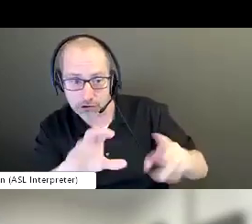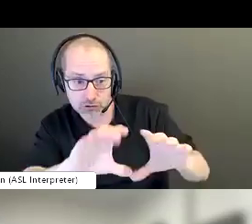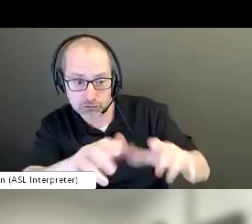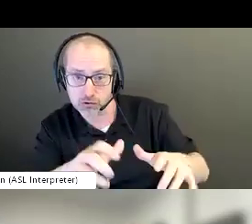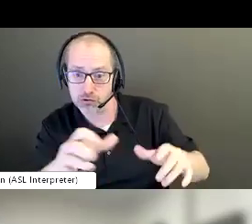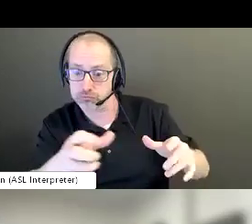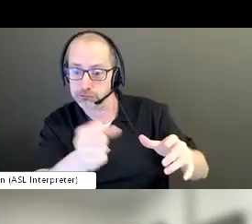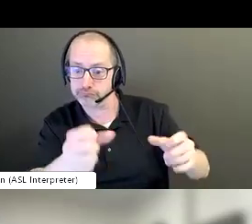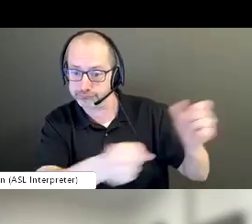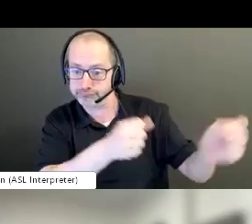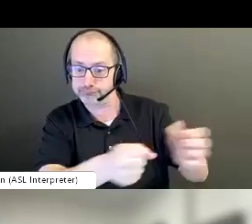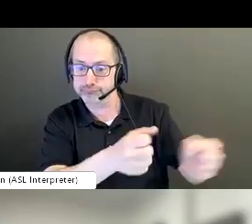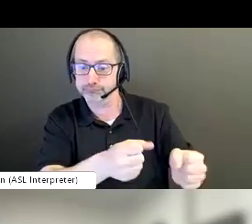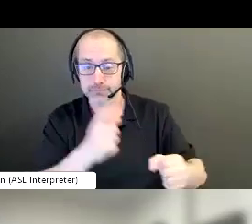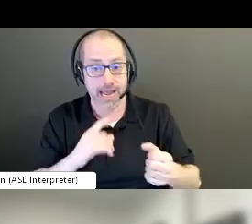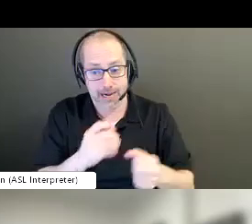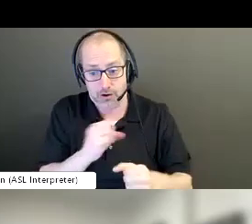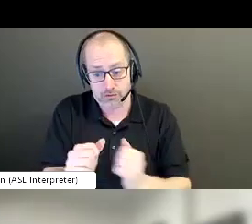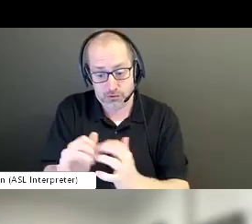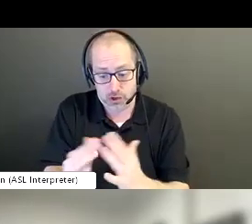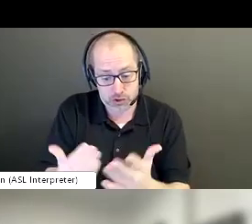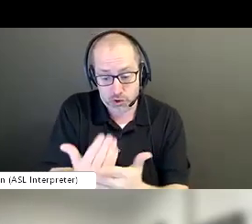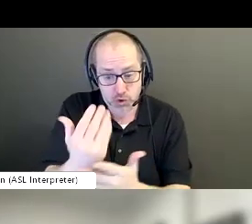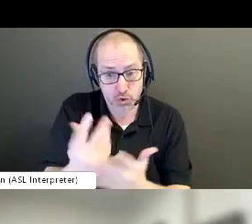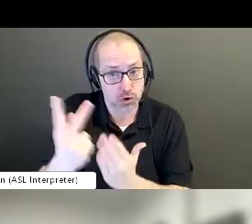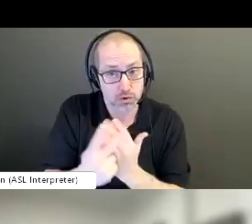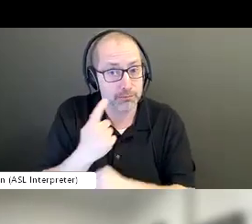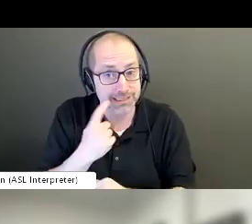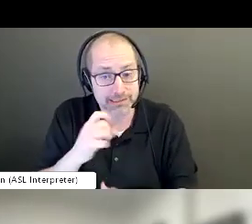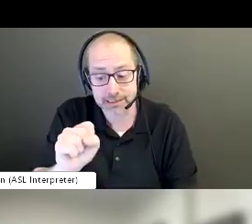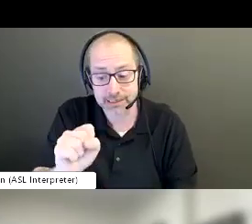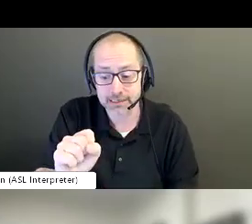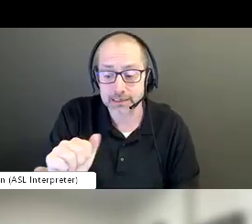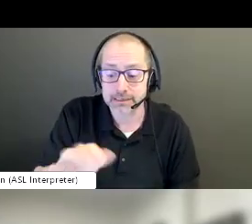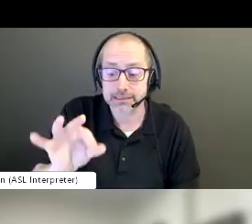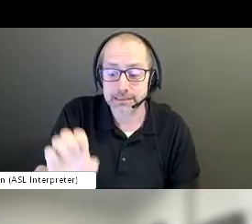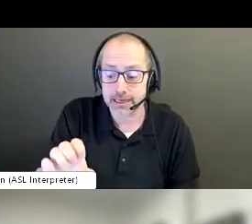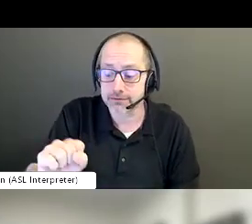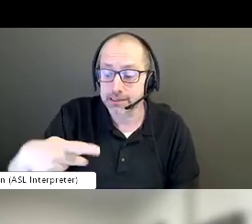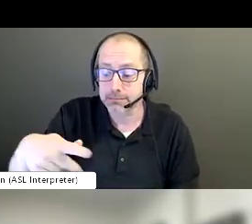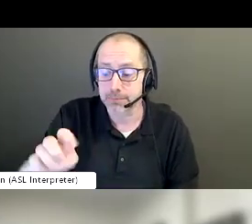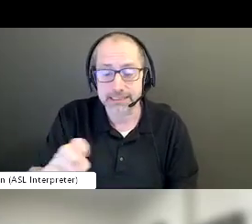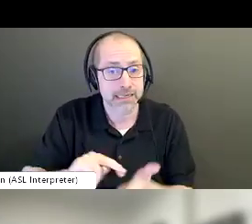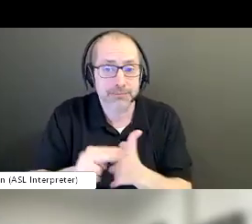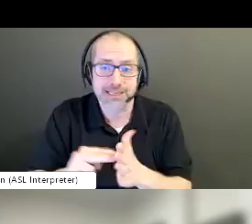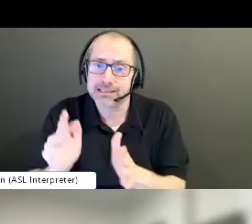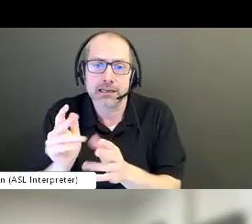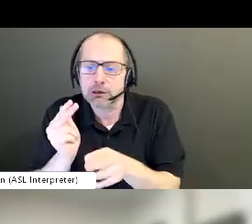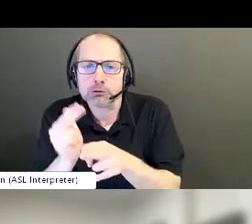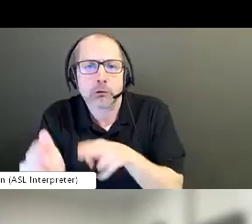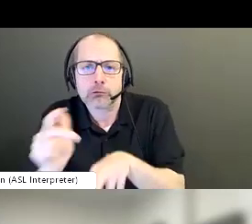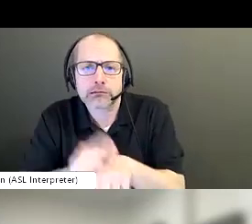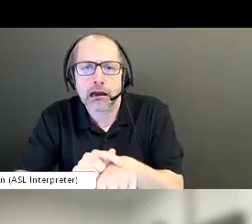new programs like the Safe Spaces Initiative, which offers temporary safe housing to older adults in